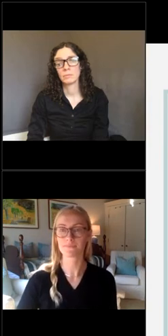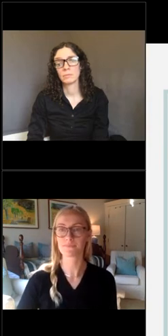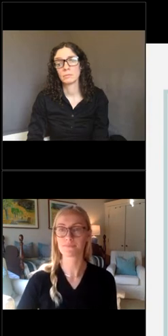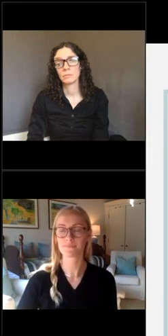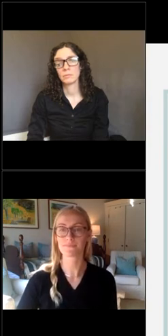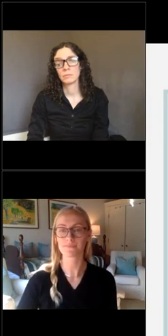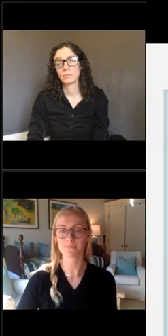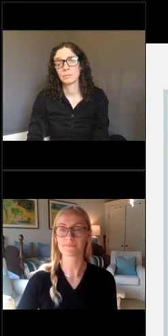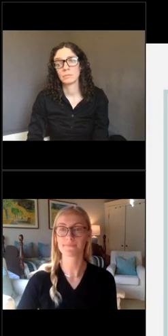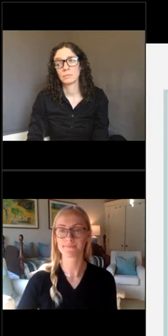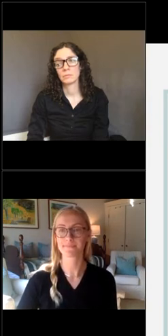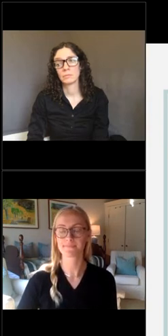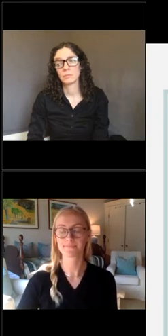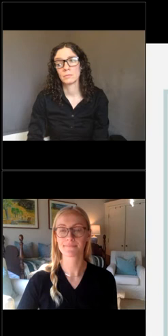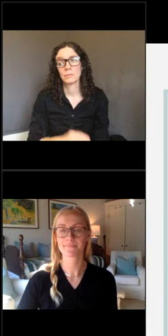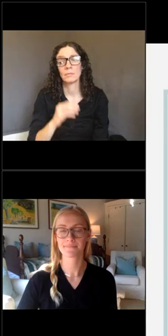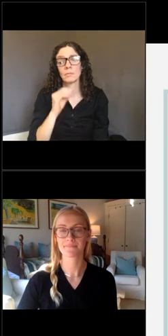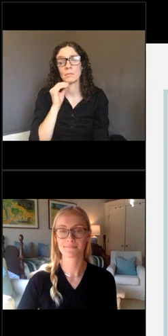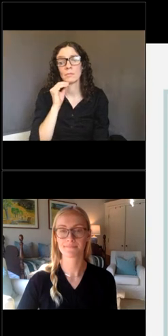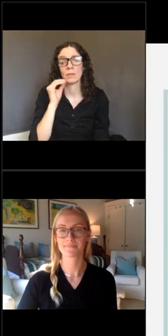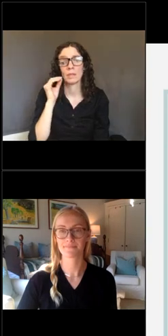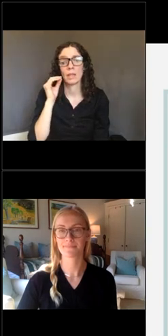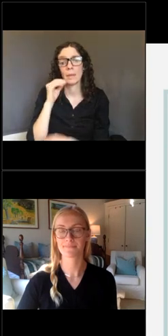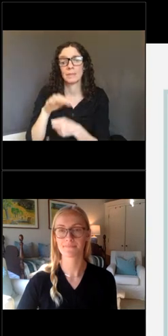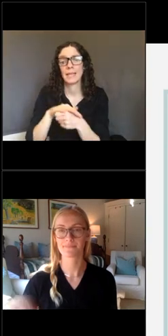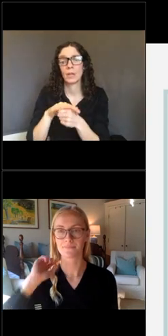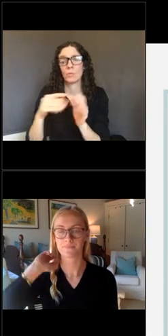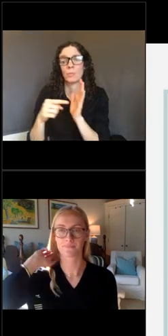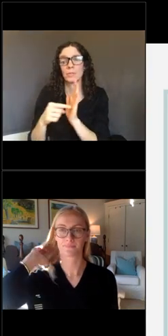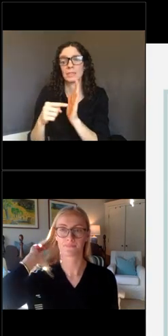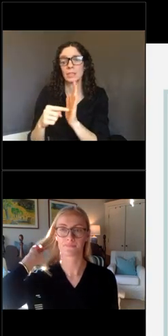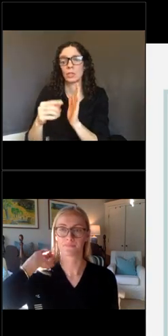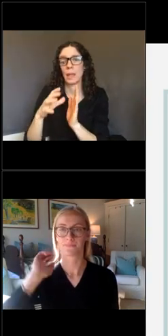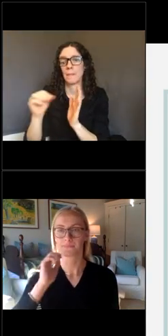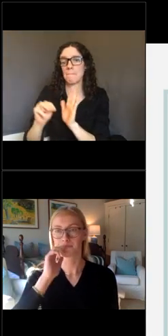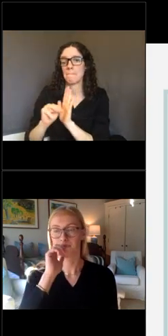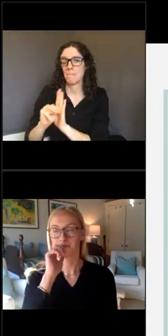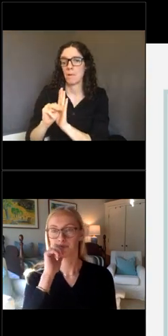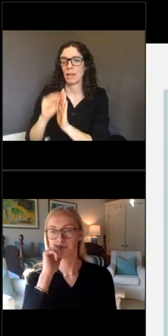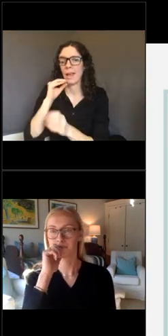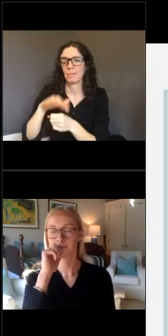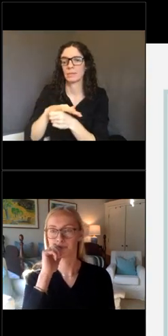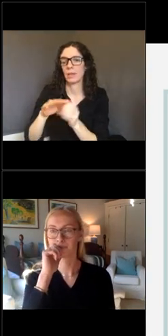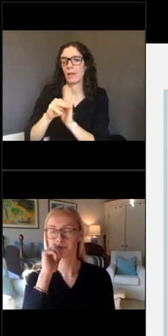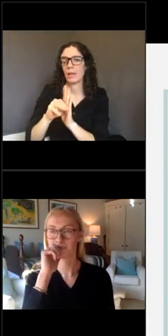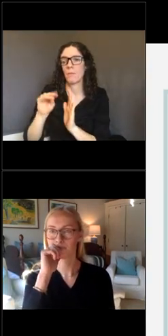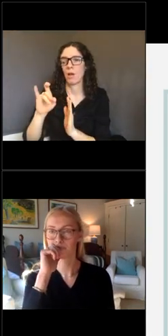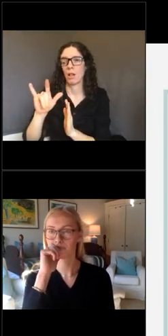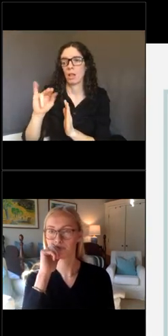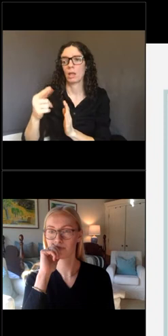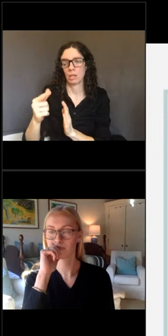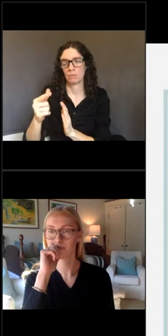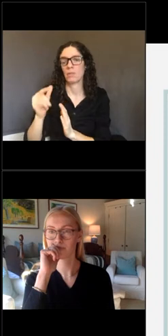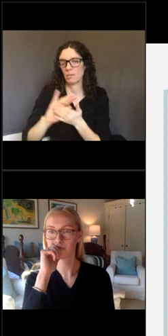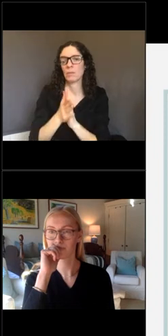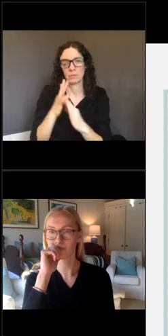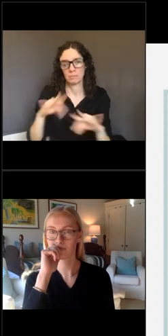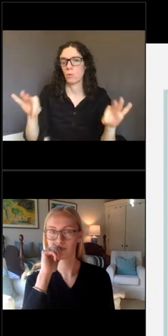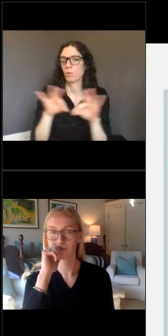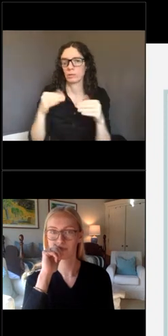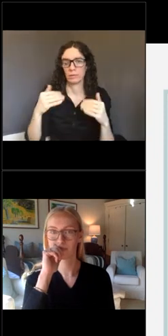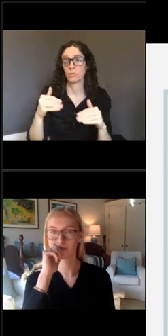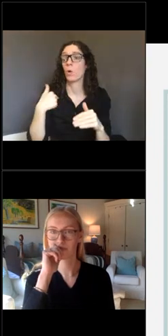many cases in most parts of the ocean. And this is where habitat modeling becomes so important. And we go with